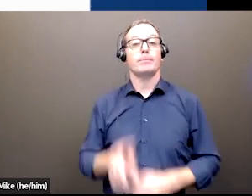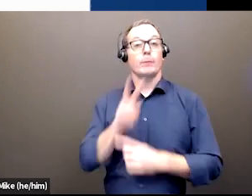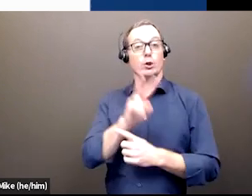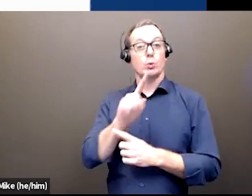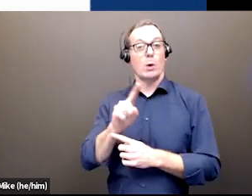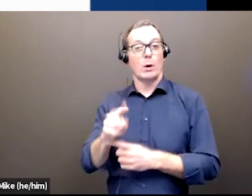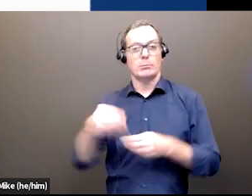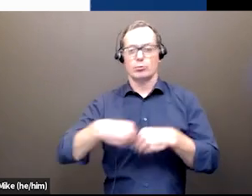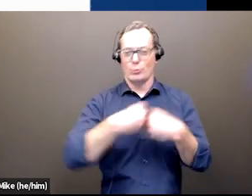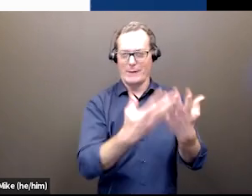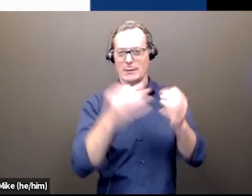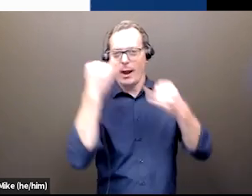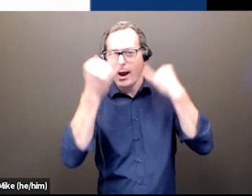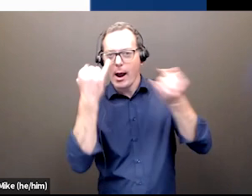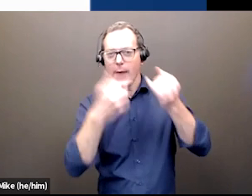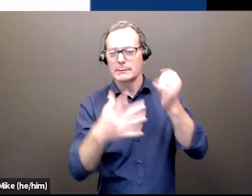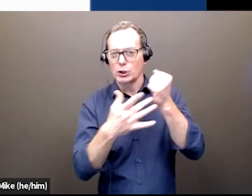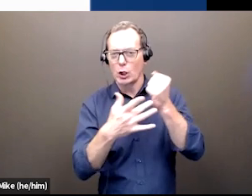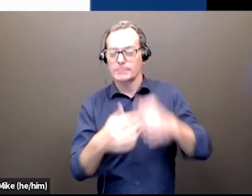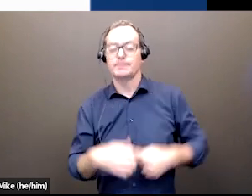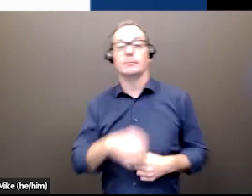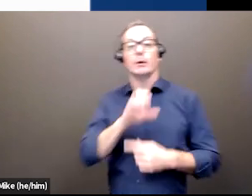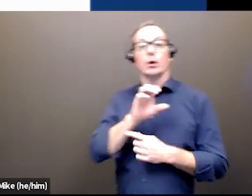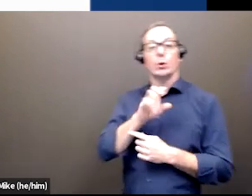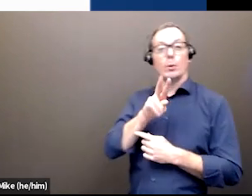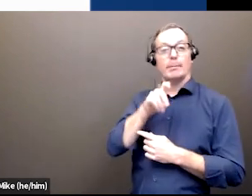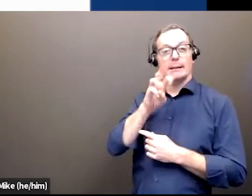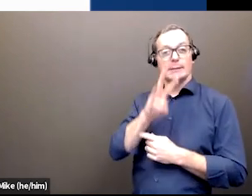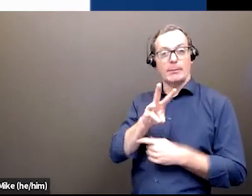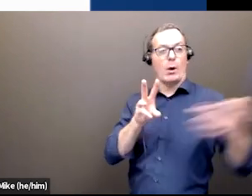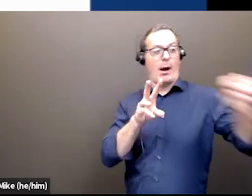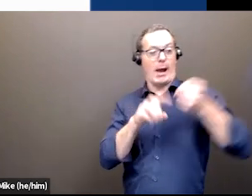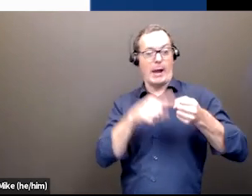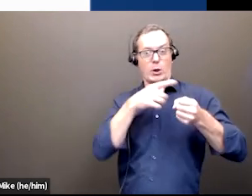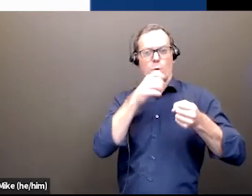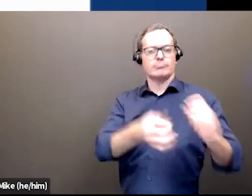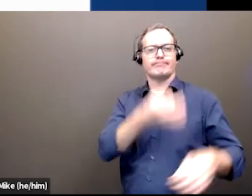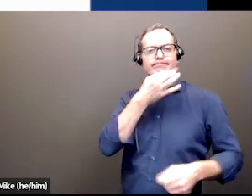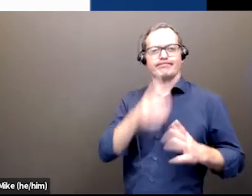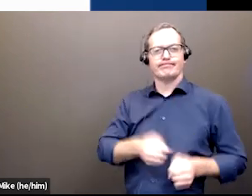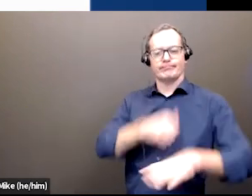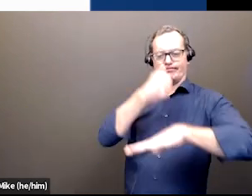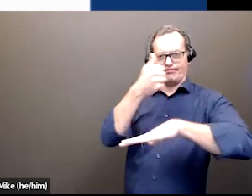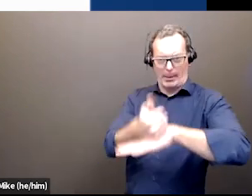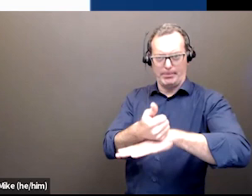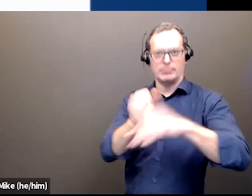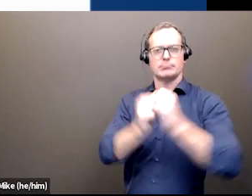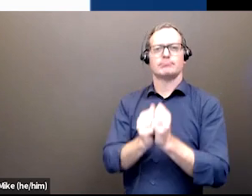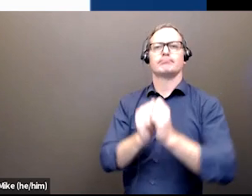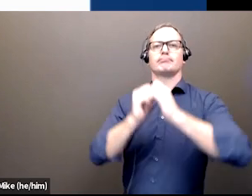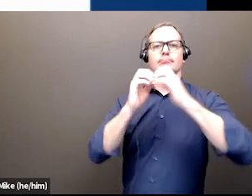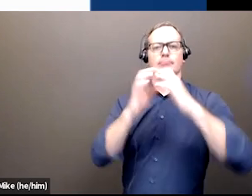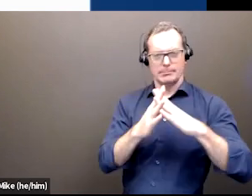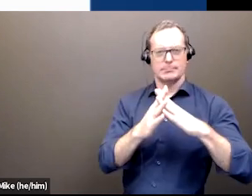an IT manager and developer to develop the interface of the portal. Where possible, members, community reference